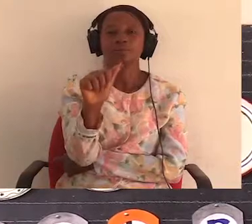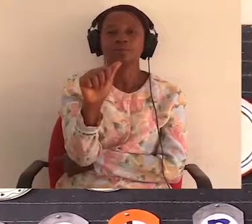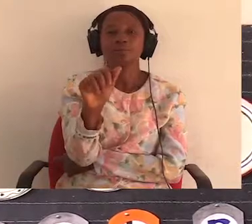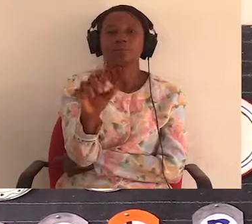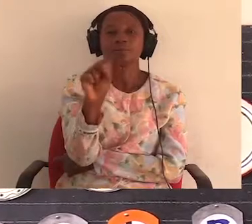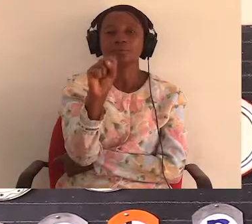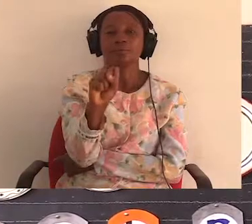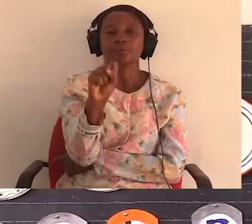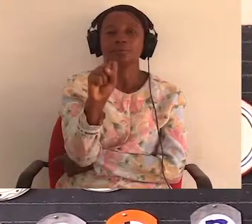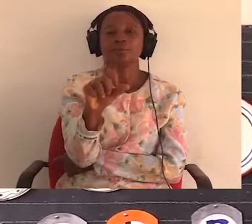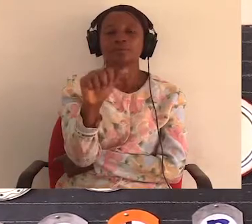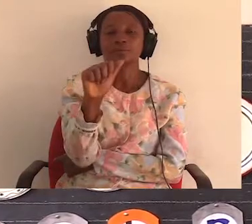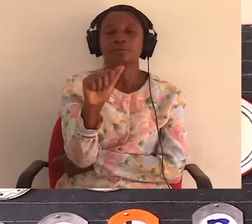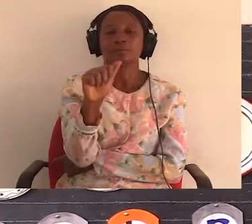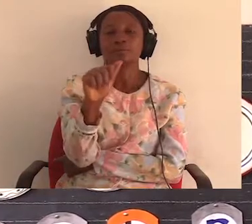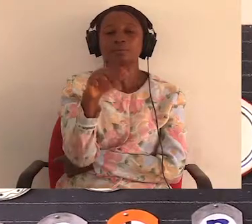We have